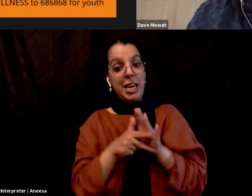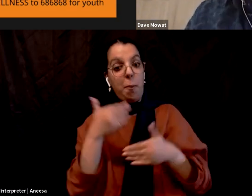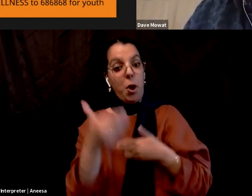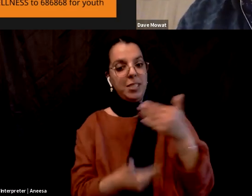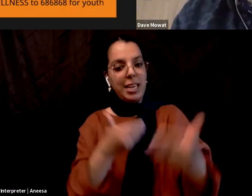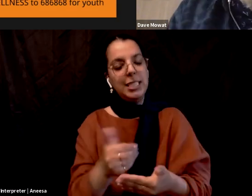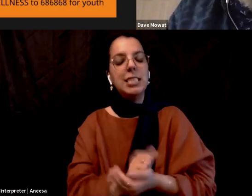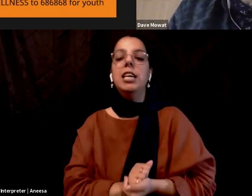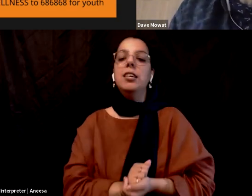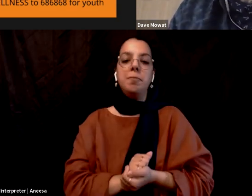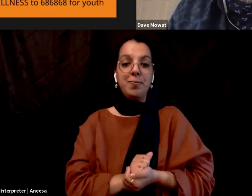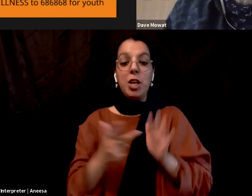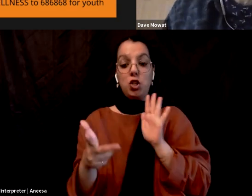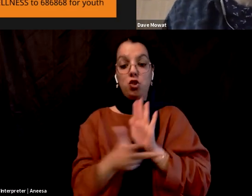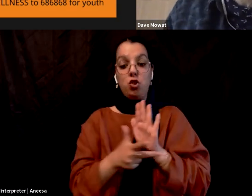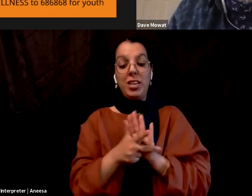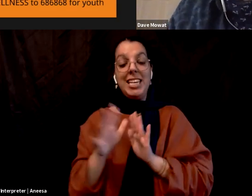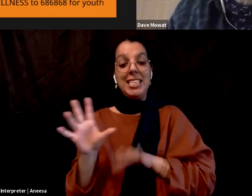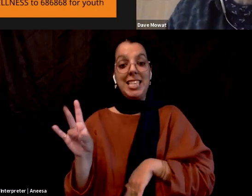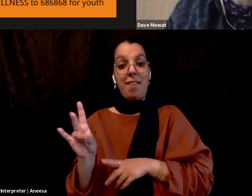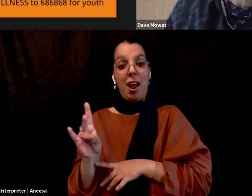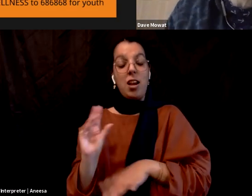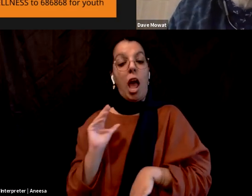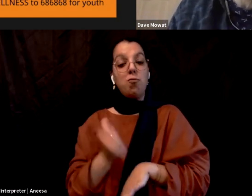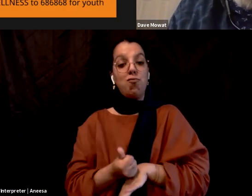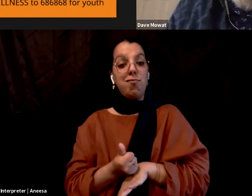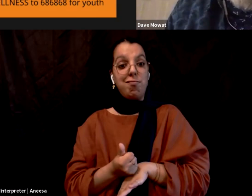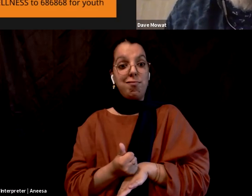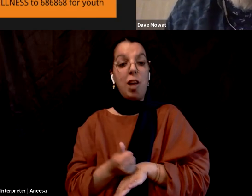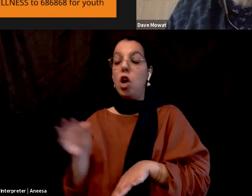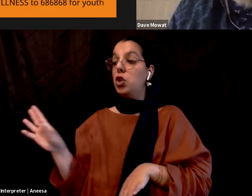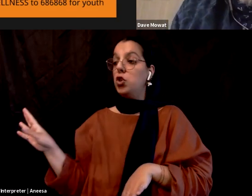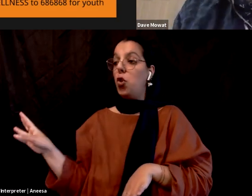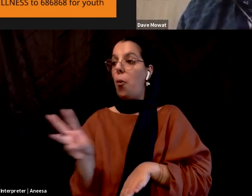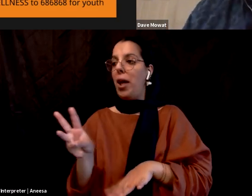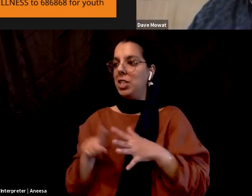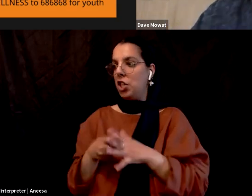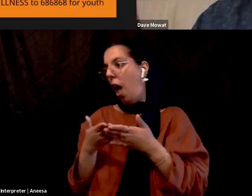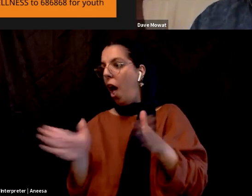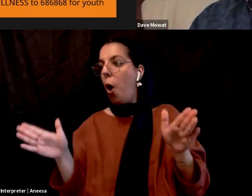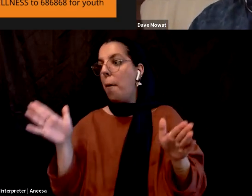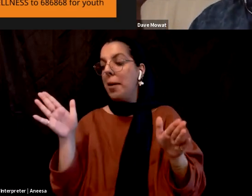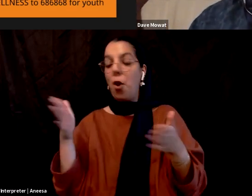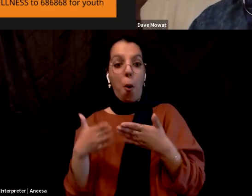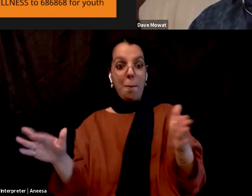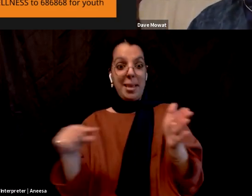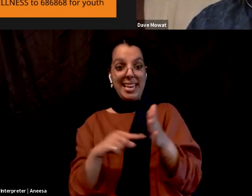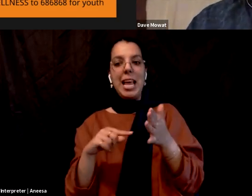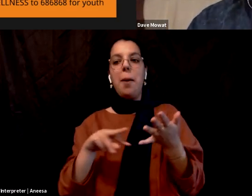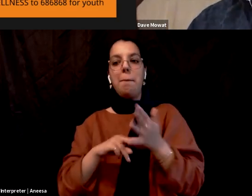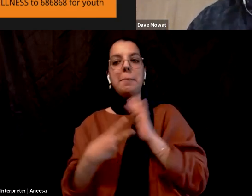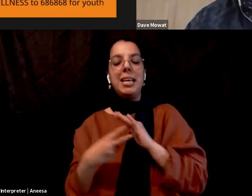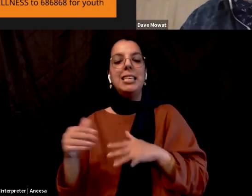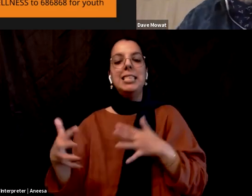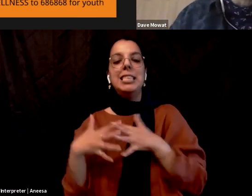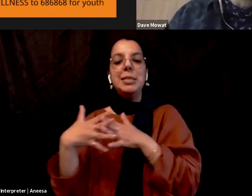is negotiated in 1877. So the West is opening. And what are we going to do with the Indians? We've got to do